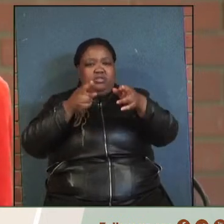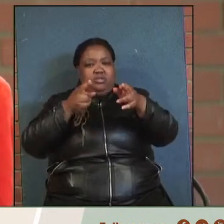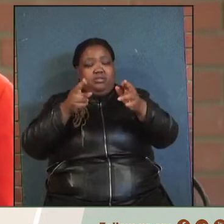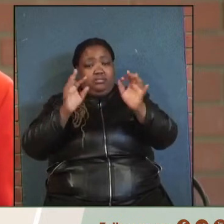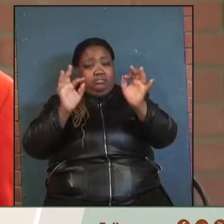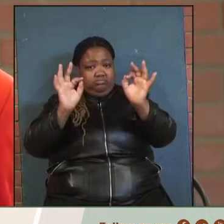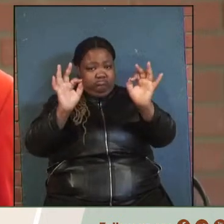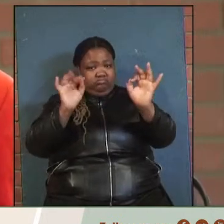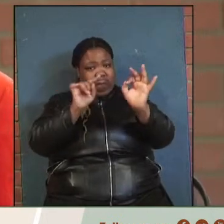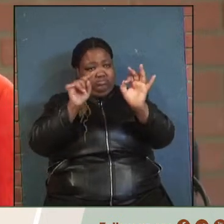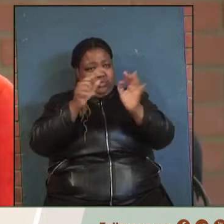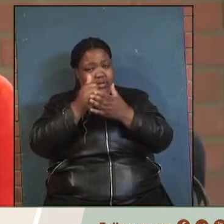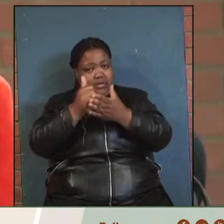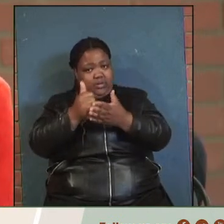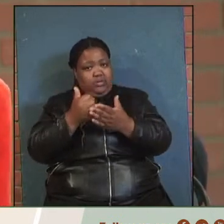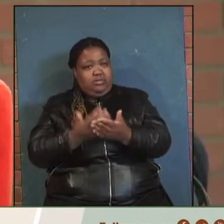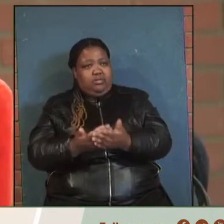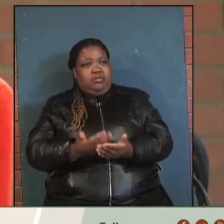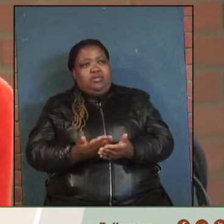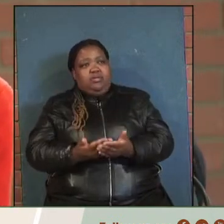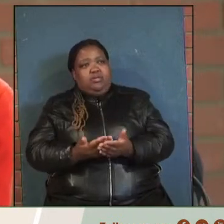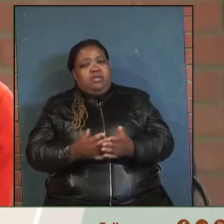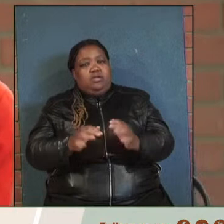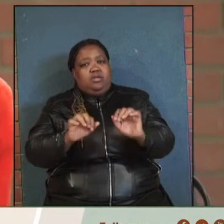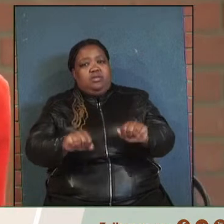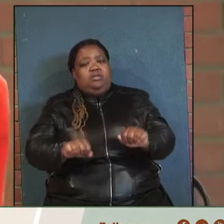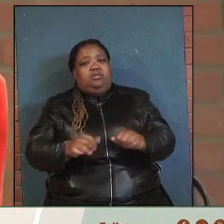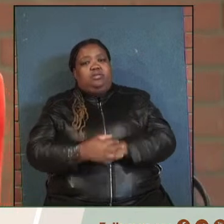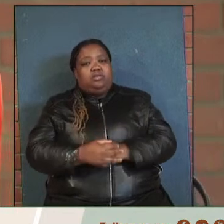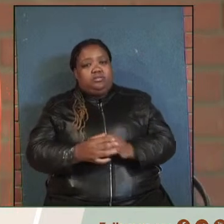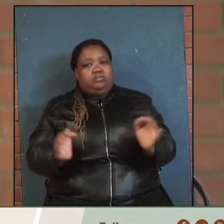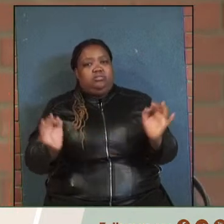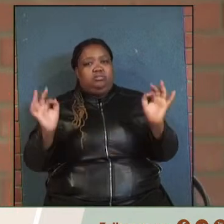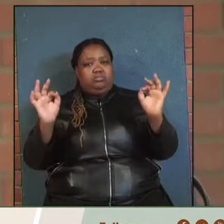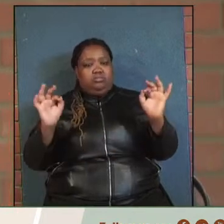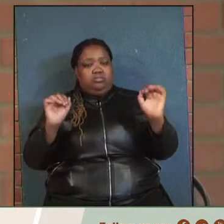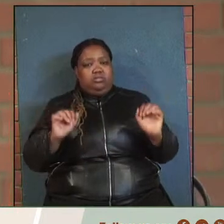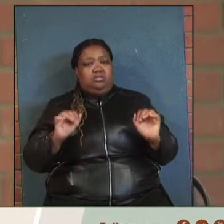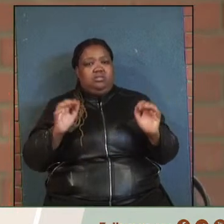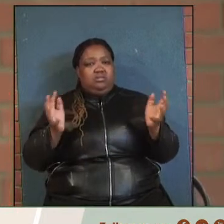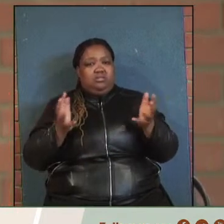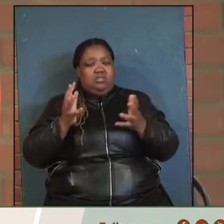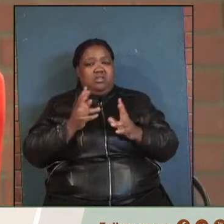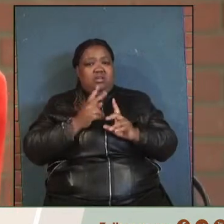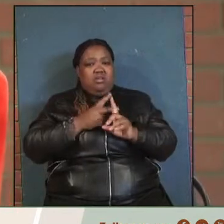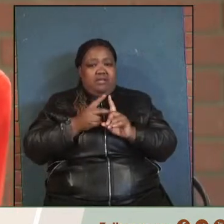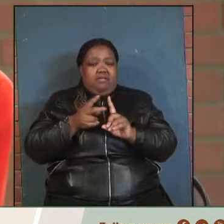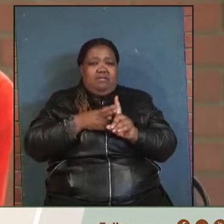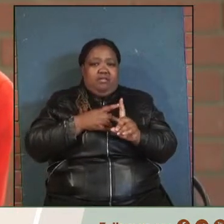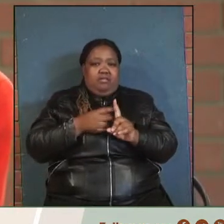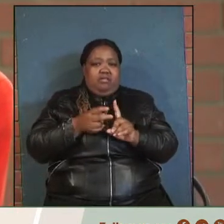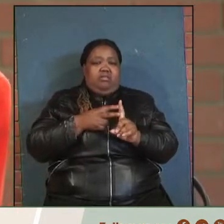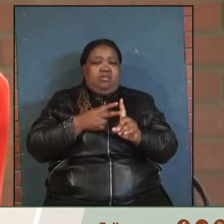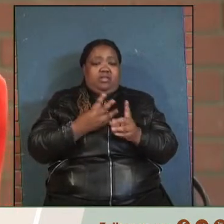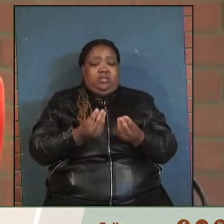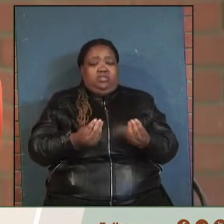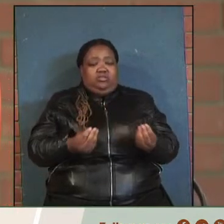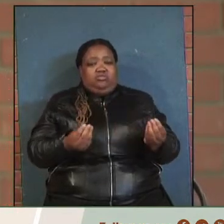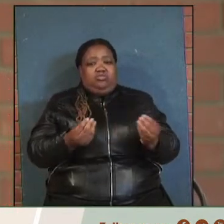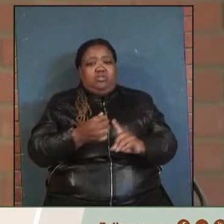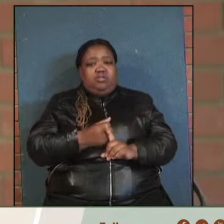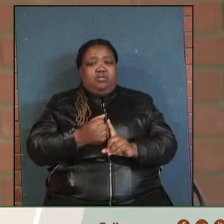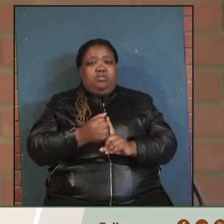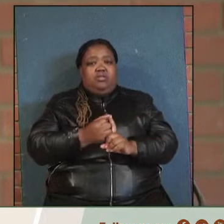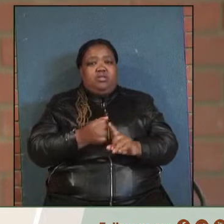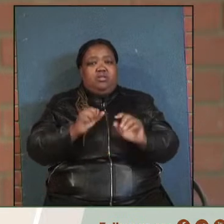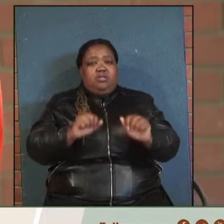help interrupt the complex and damaging cycle of violence that results from child abuse, maltreatment,